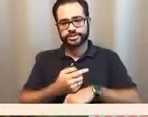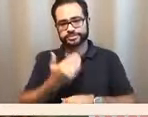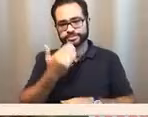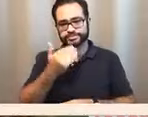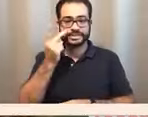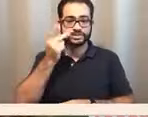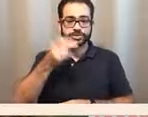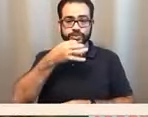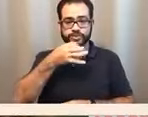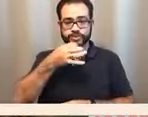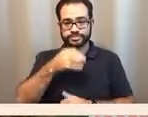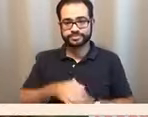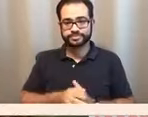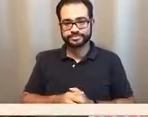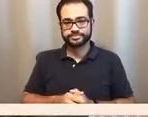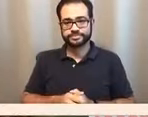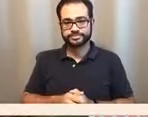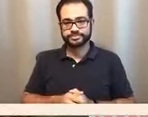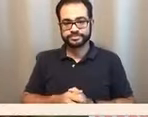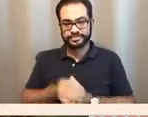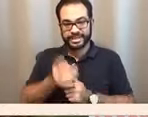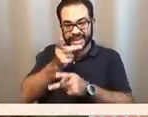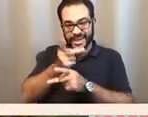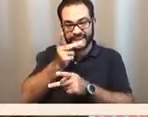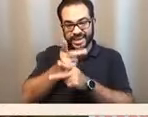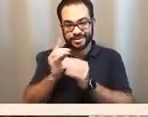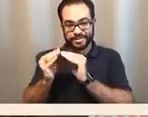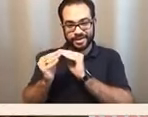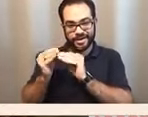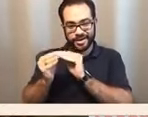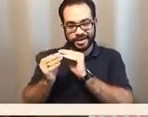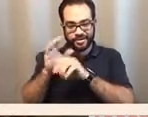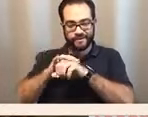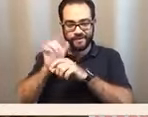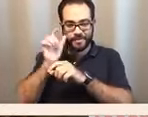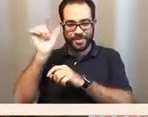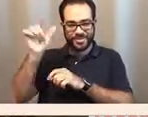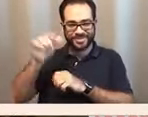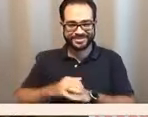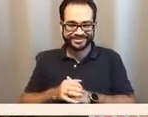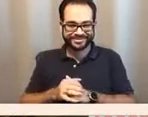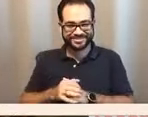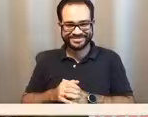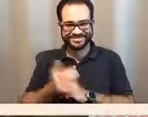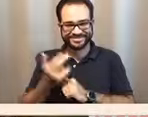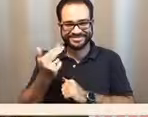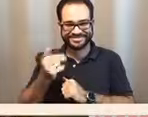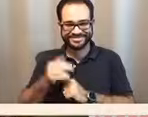Keep the honey on the moon.